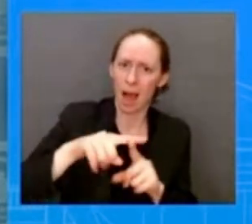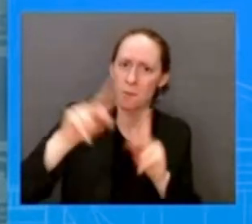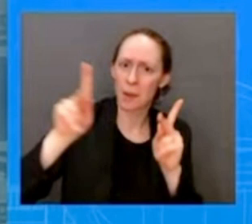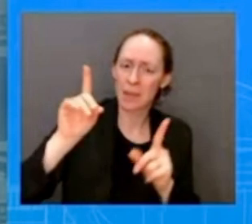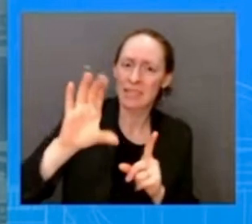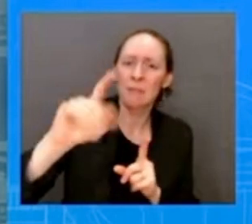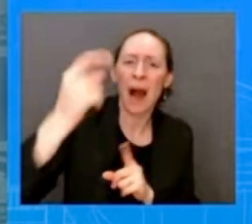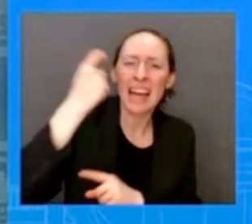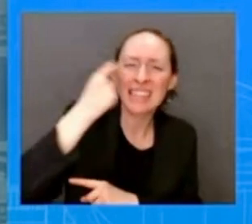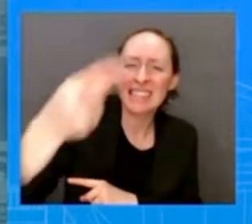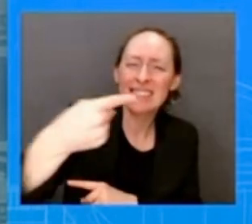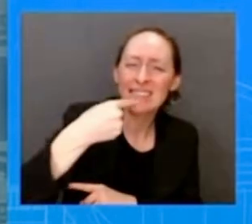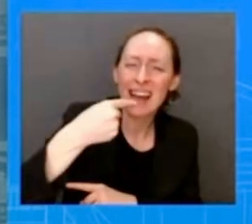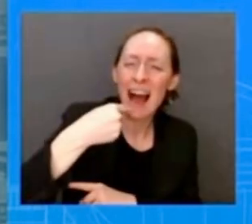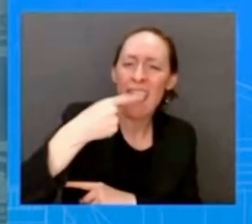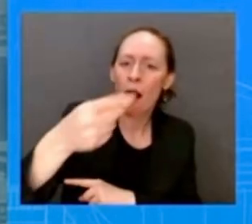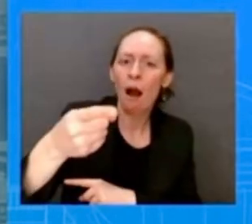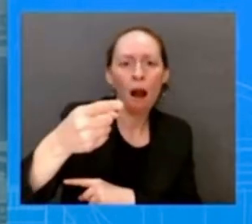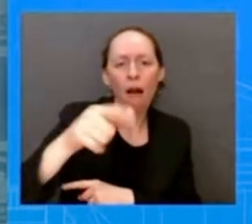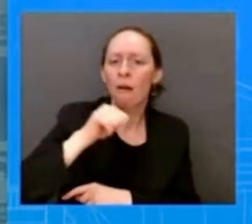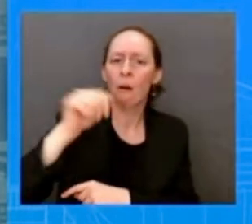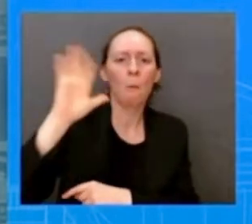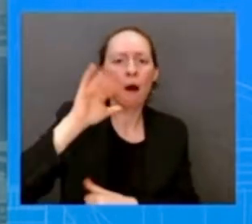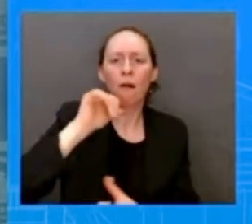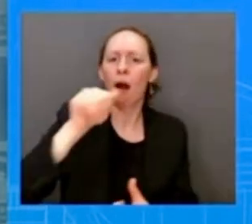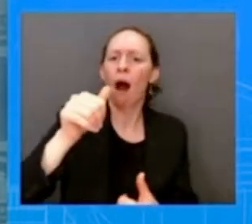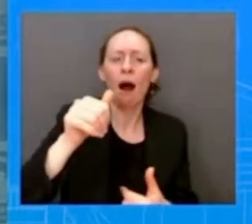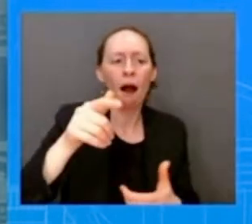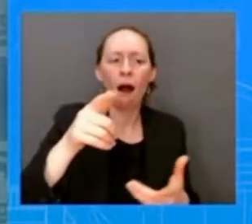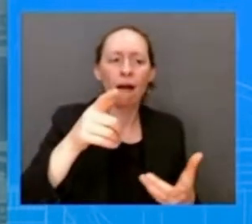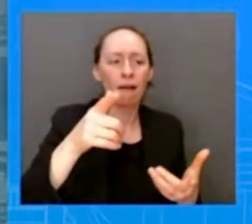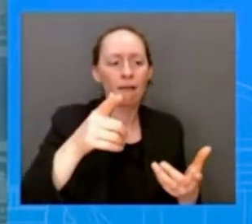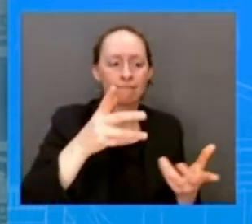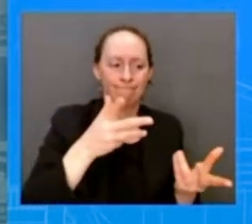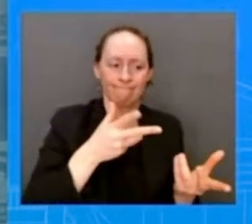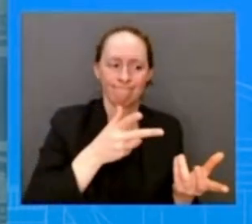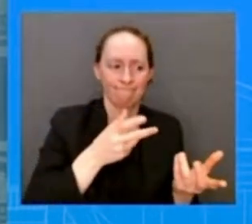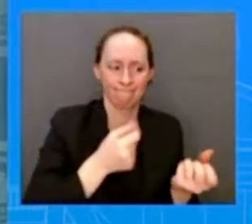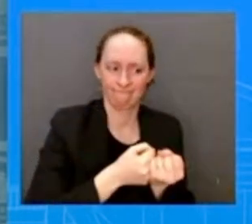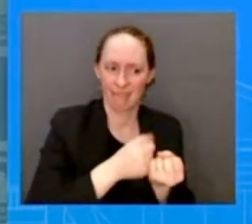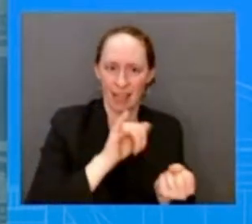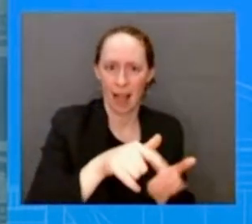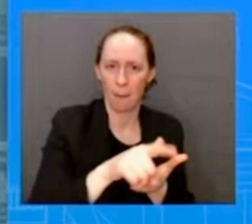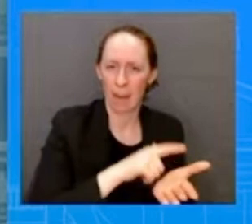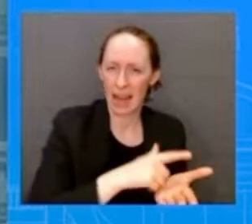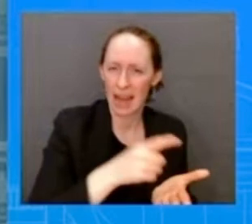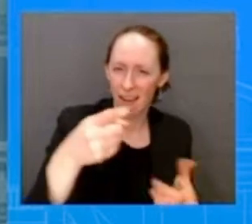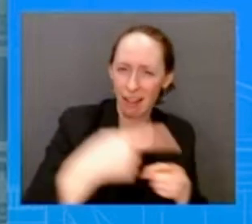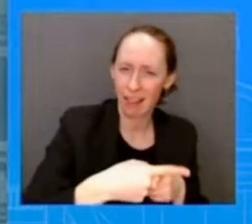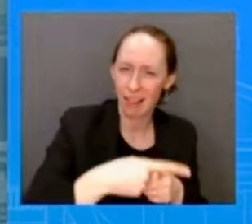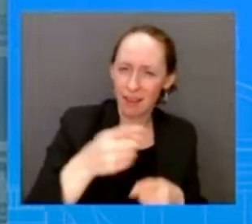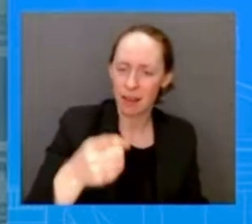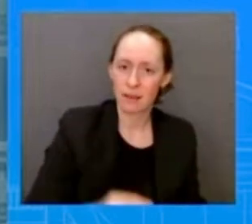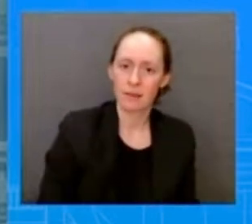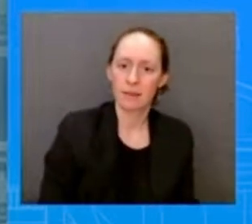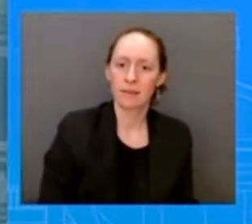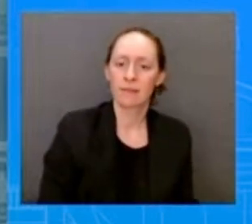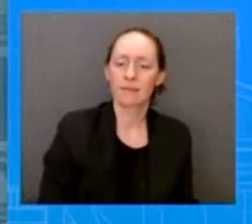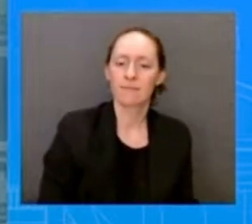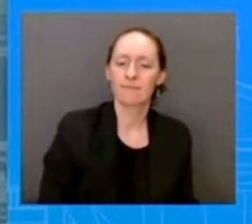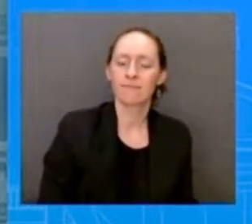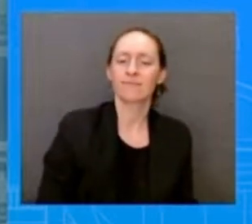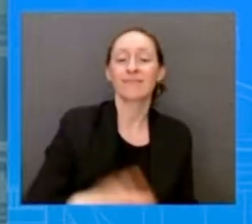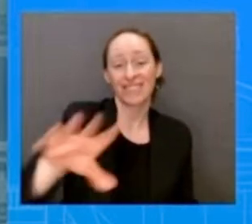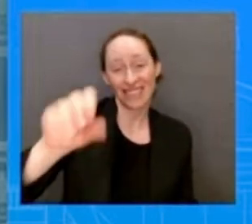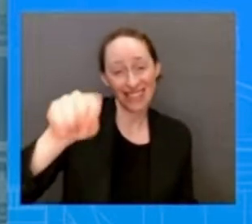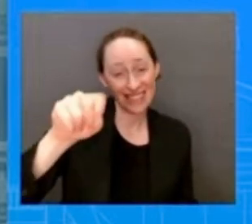I understand that. But this is being presented to him, right? This is being presented to him on signing this into law. And if you